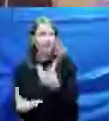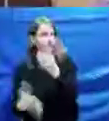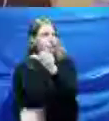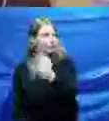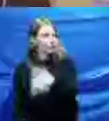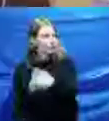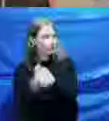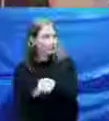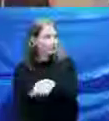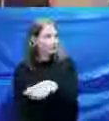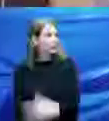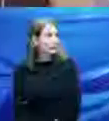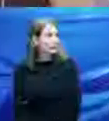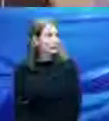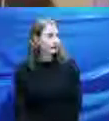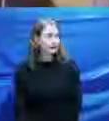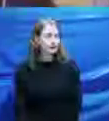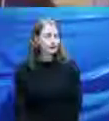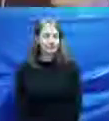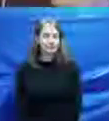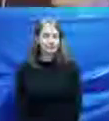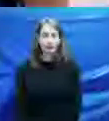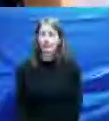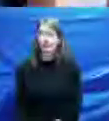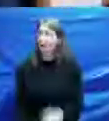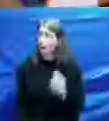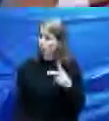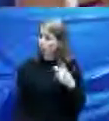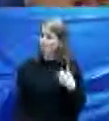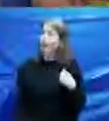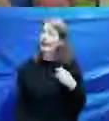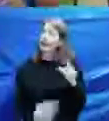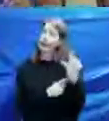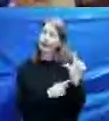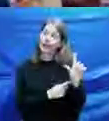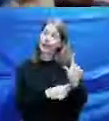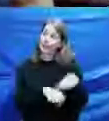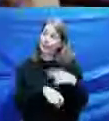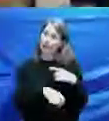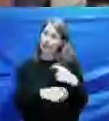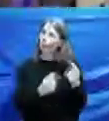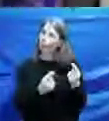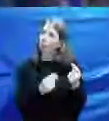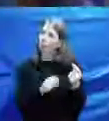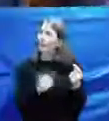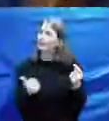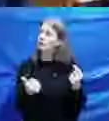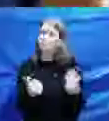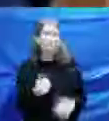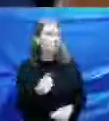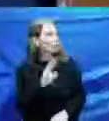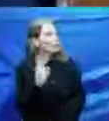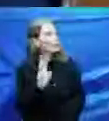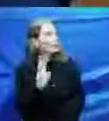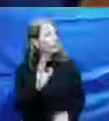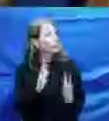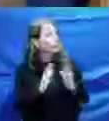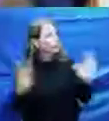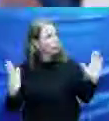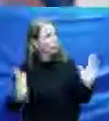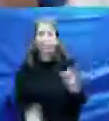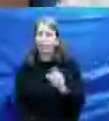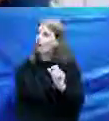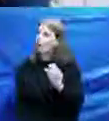you multiply your two numbers. So we have the length. What else do we have? The width. The width, good. What